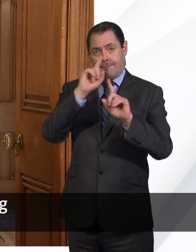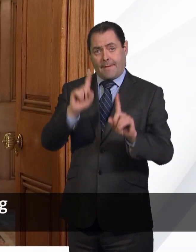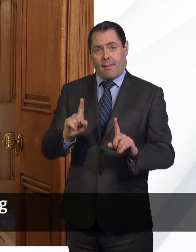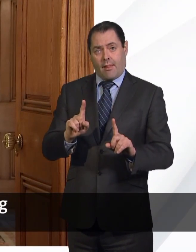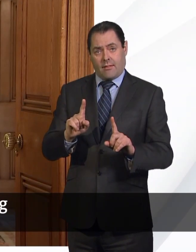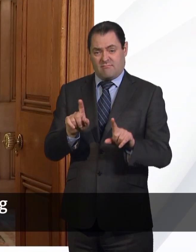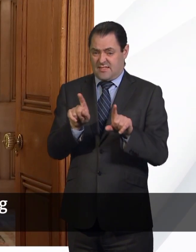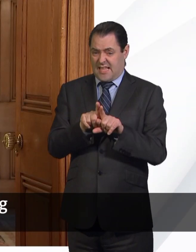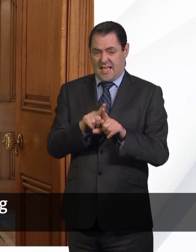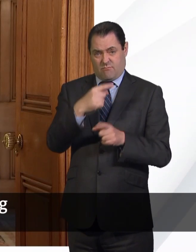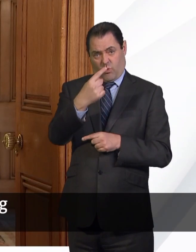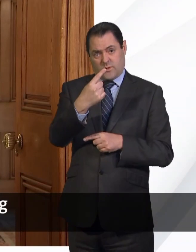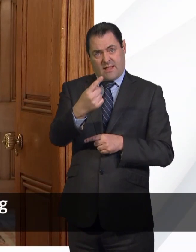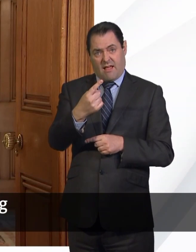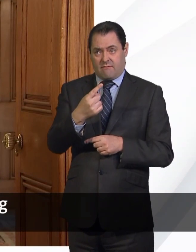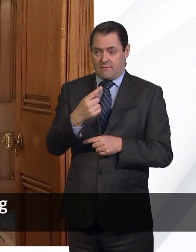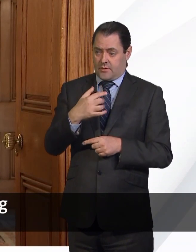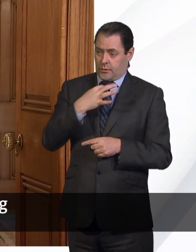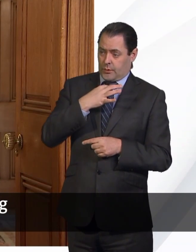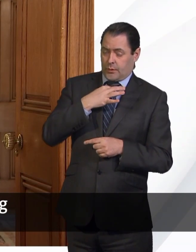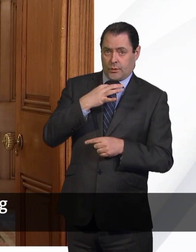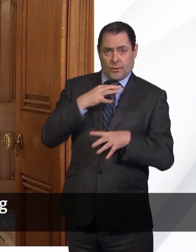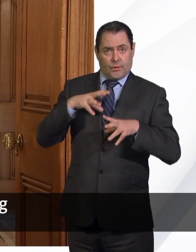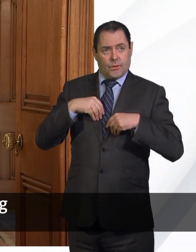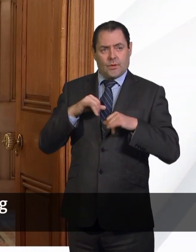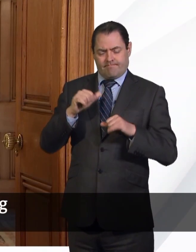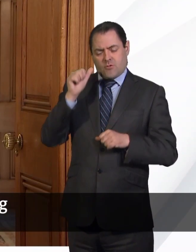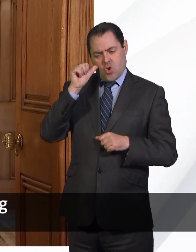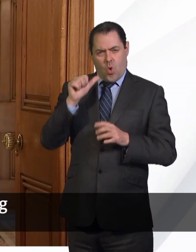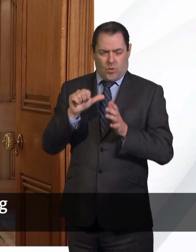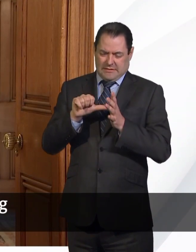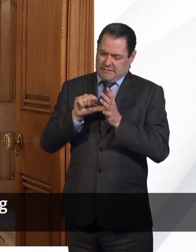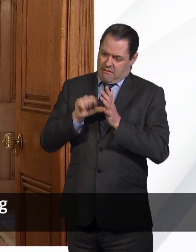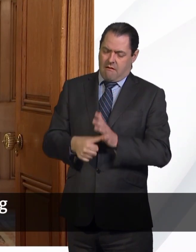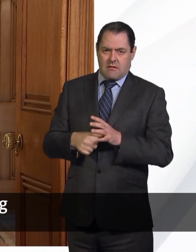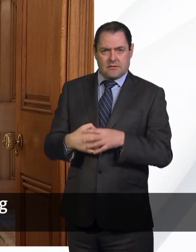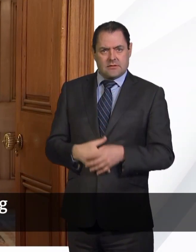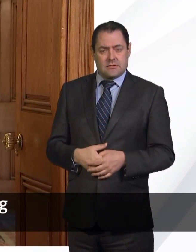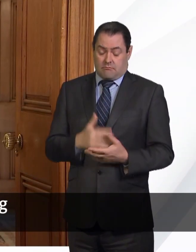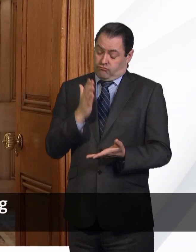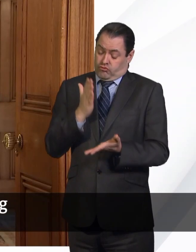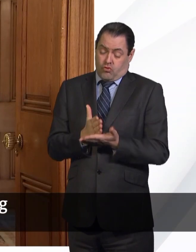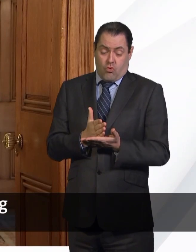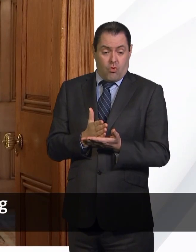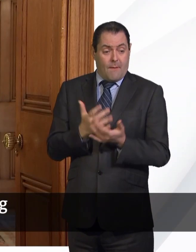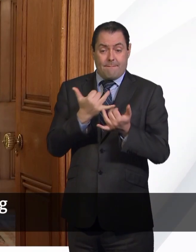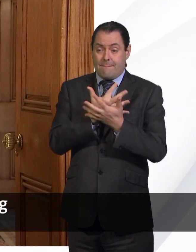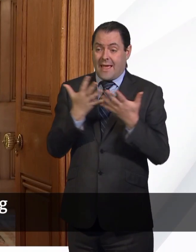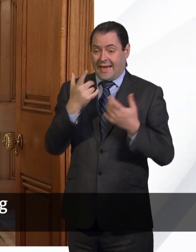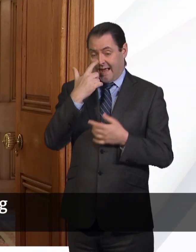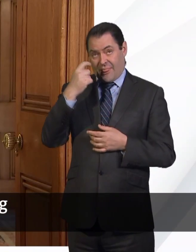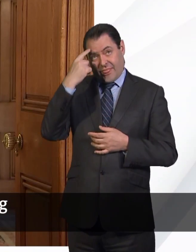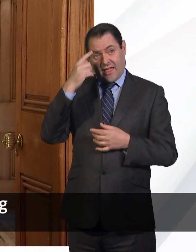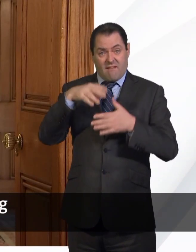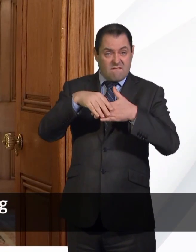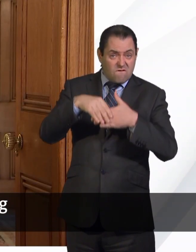your position in this country, the clinically extremely vulnerable. I know how tough it has been. I'm sure that most of us can think of friends